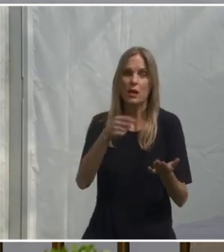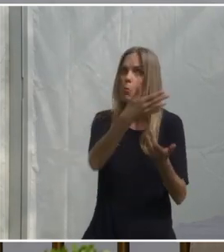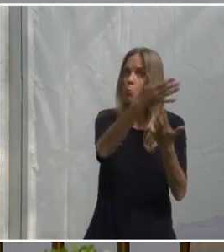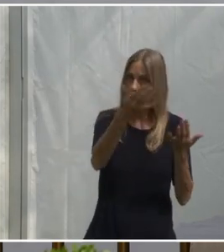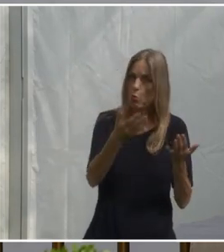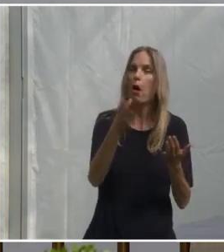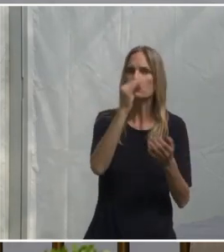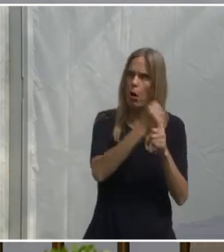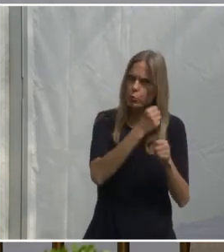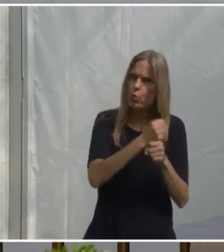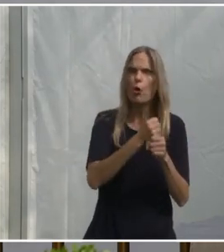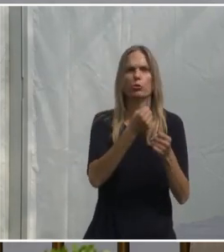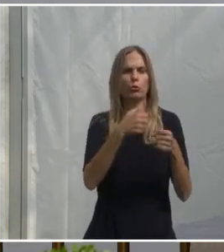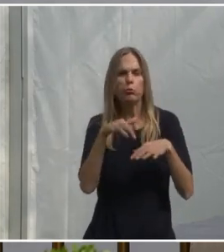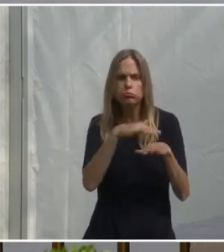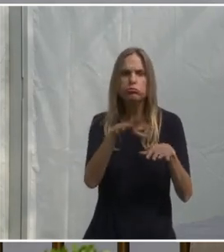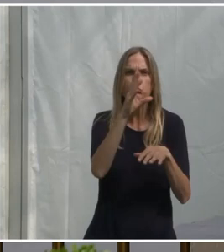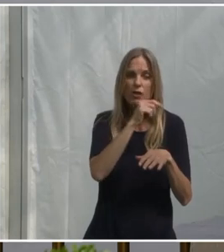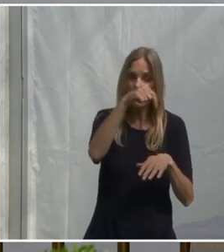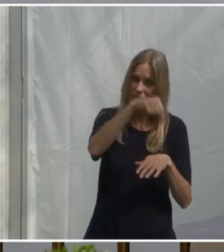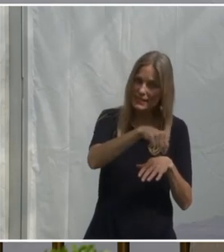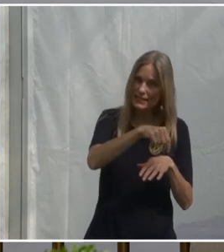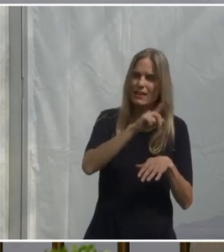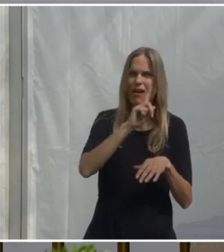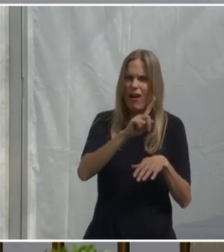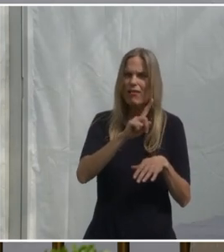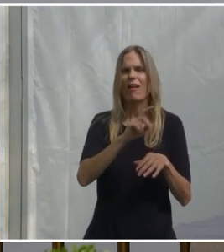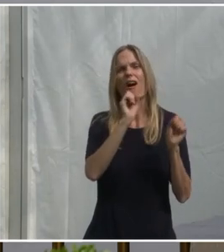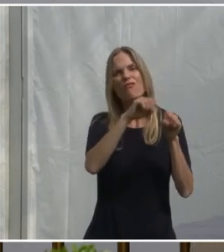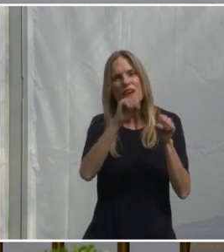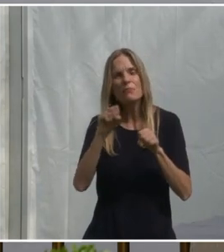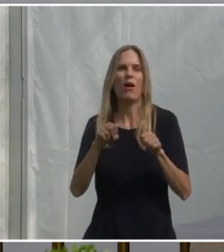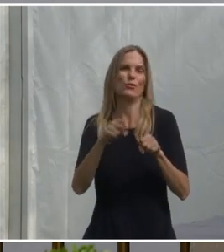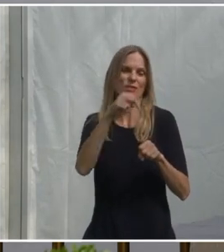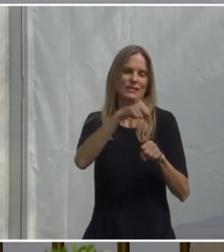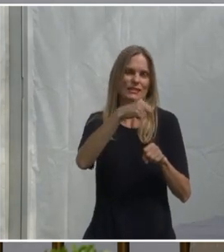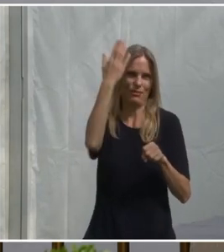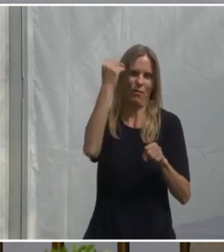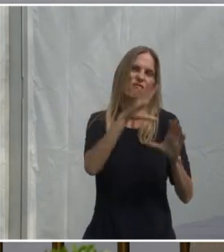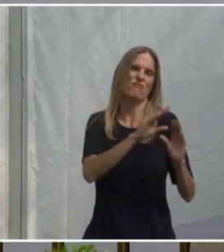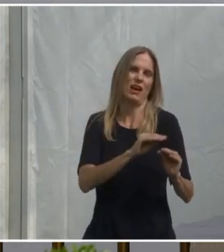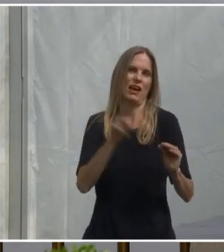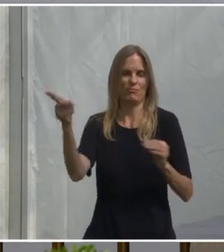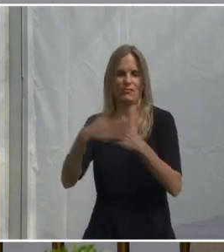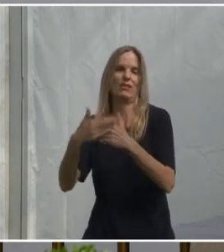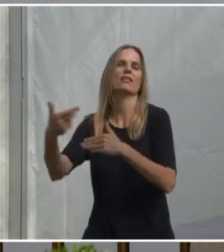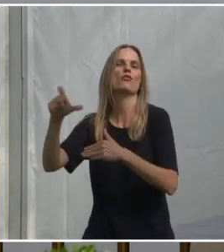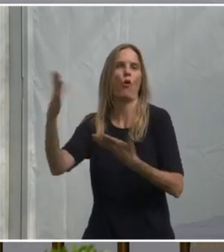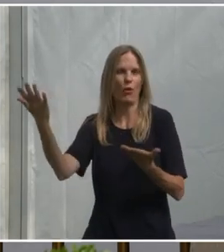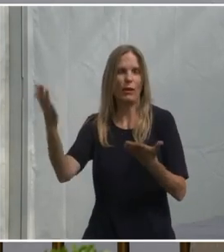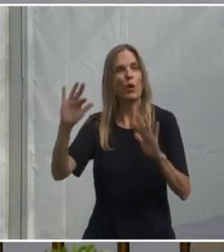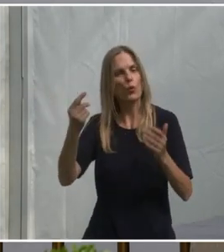everything, but if they think, should I stay or should I go? Then this little detail starts to play. And I think there we